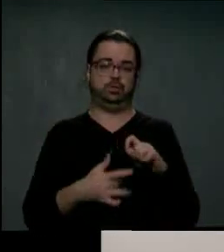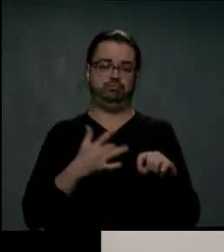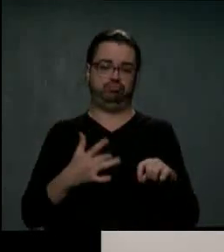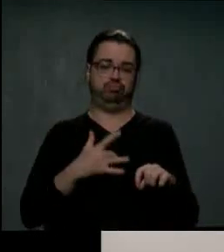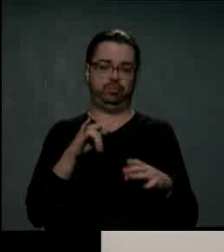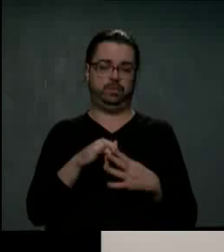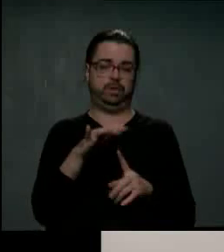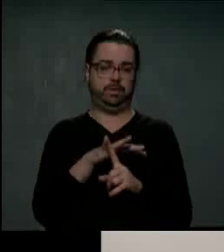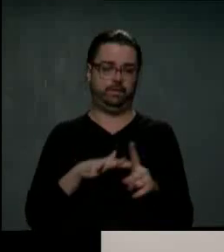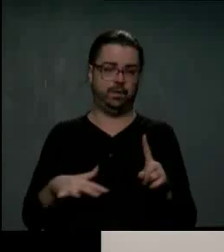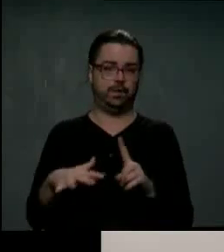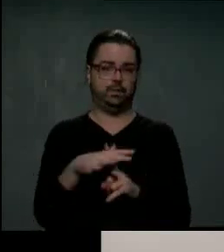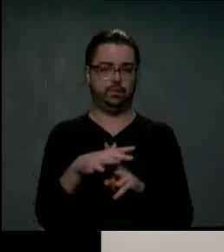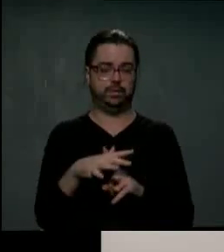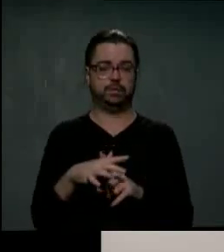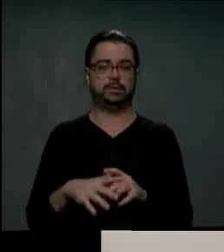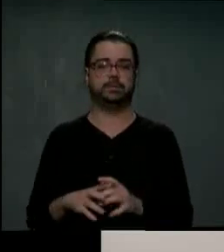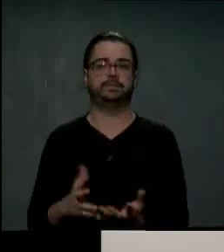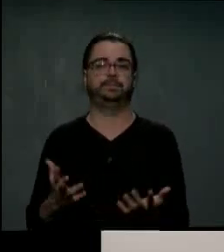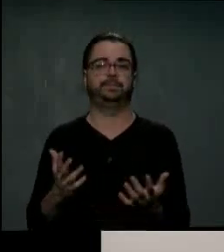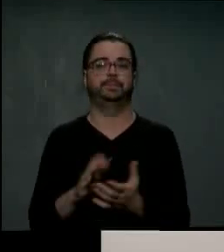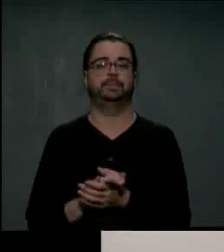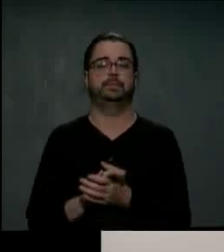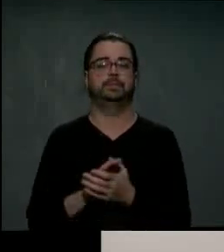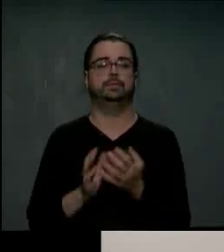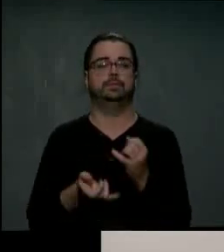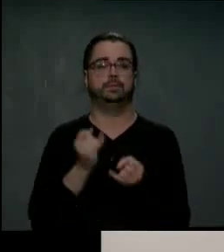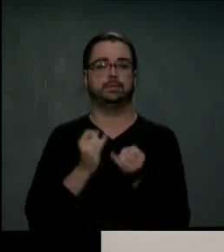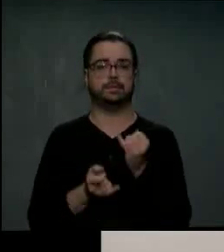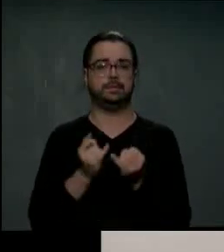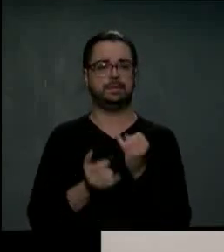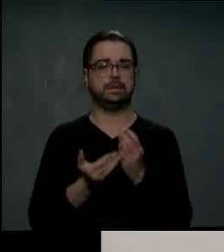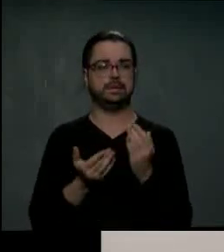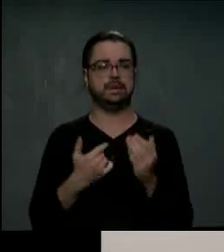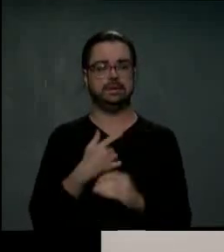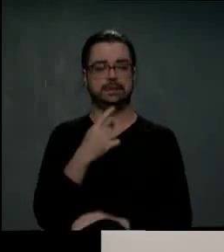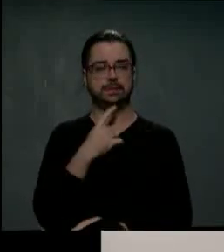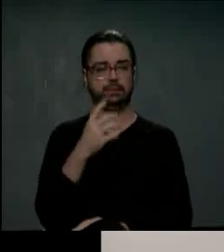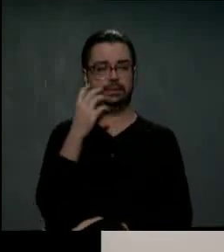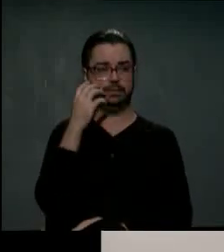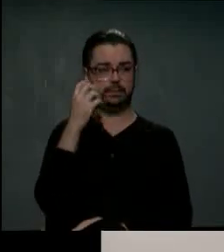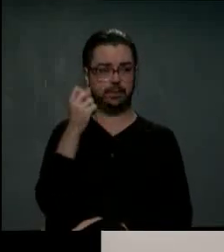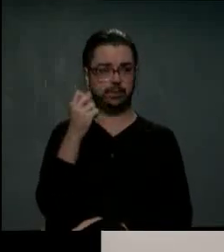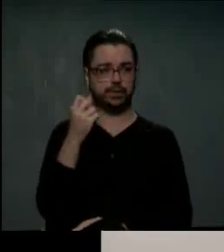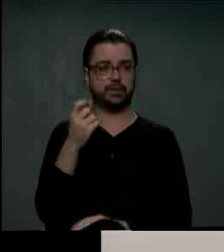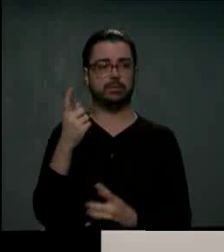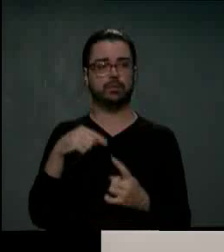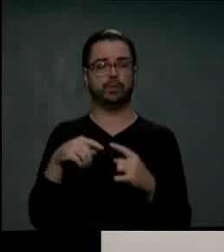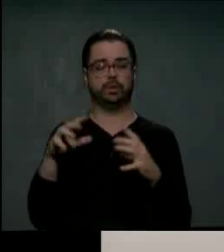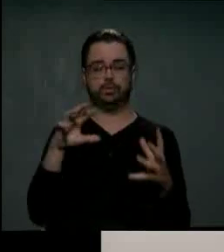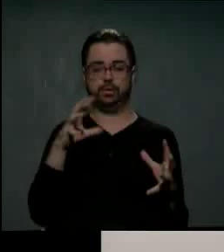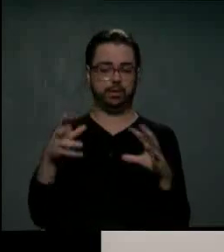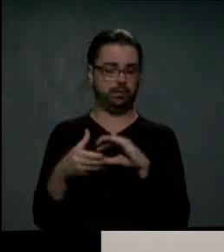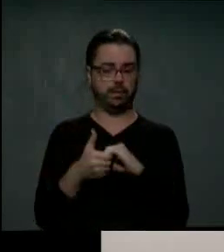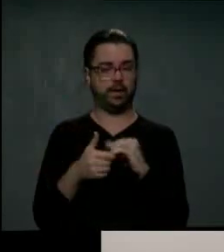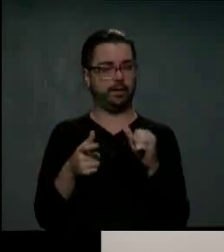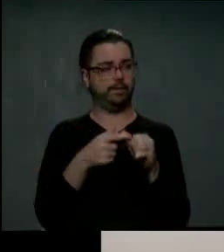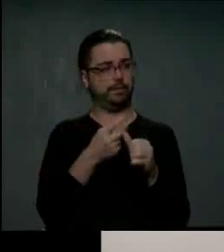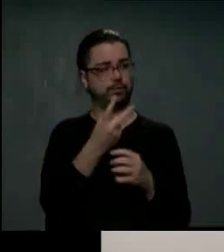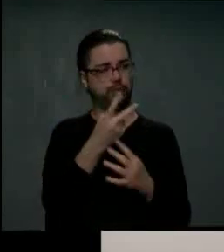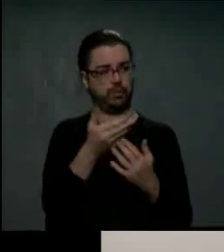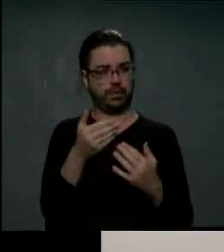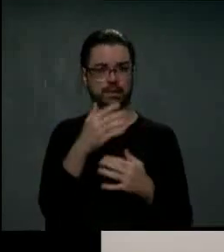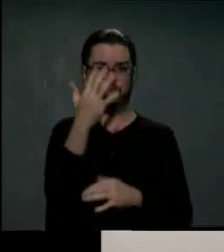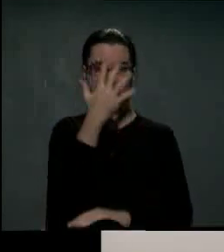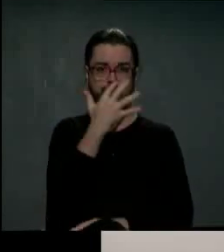environment. And, you know, the last thing I had on there, the third thing I said was memories. But when you combine those first two things, the